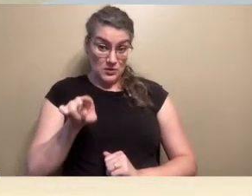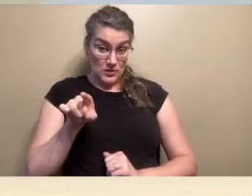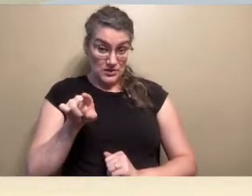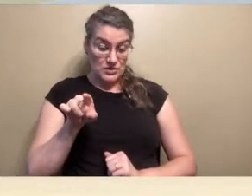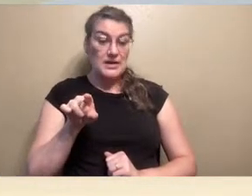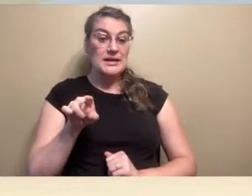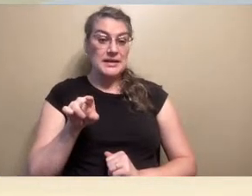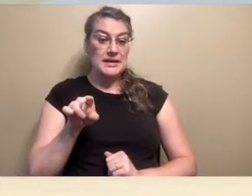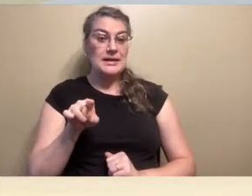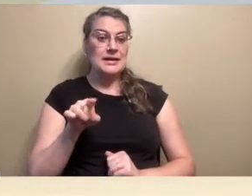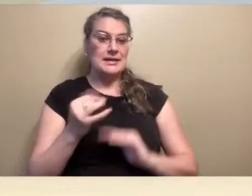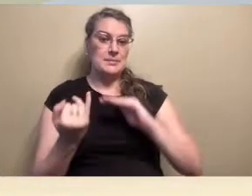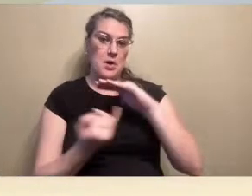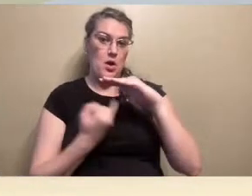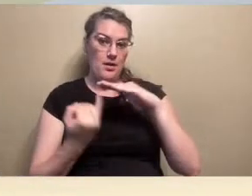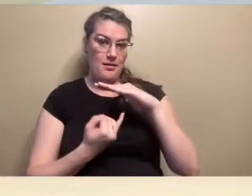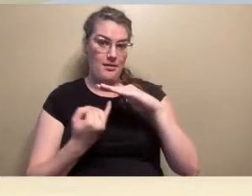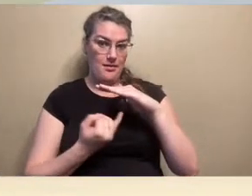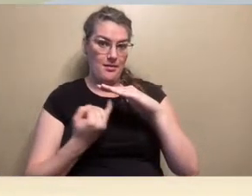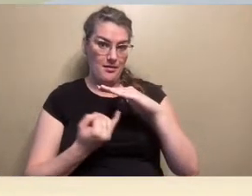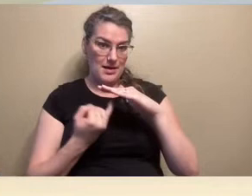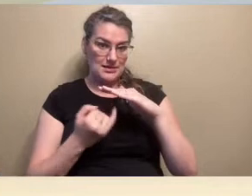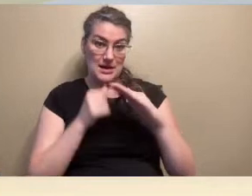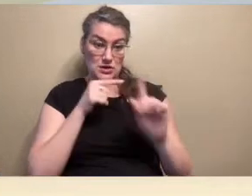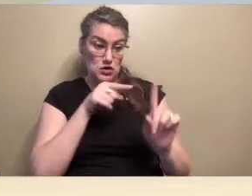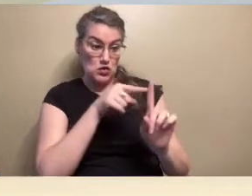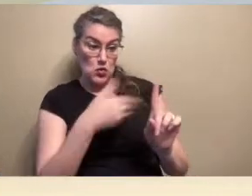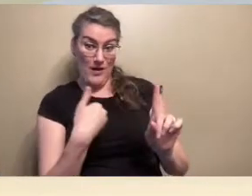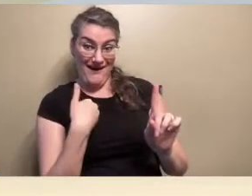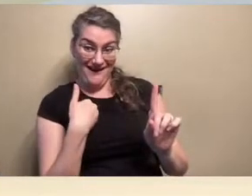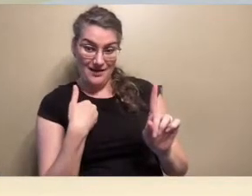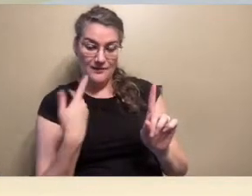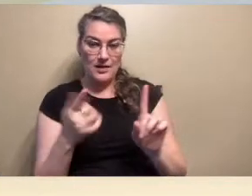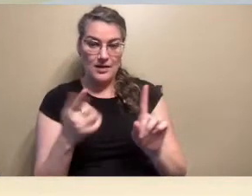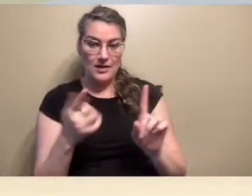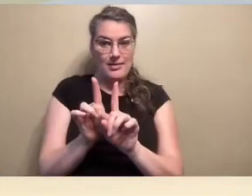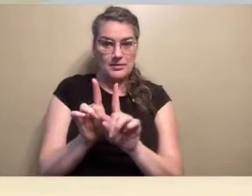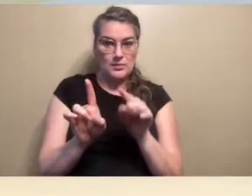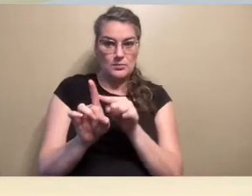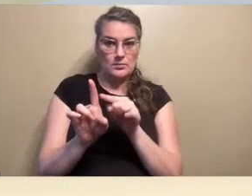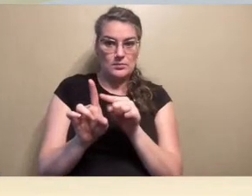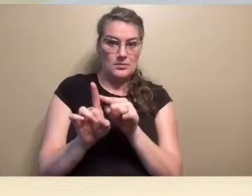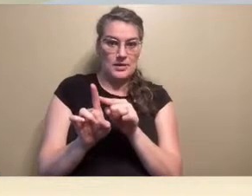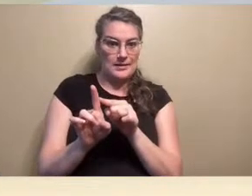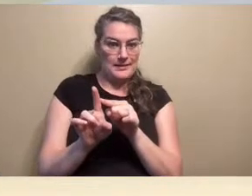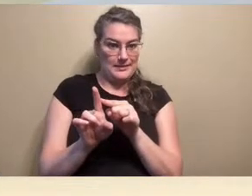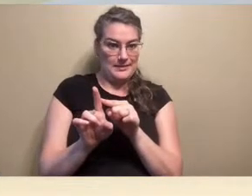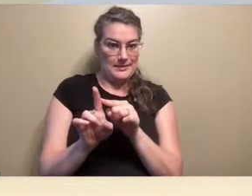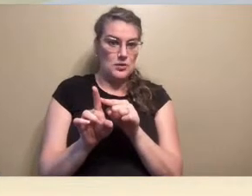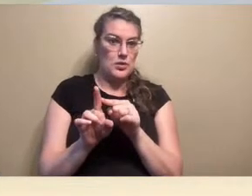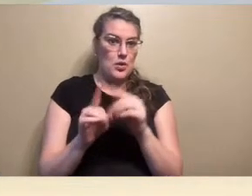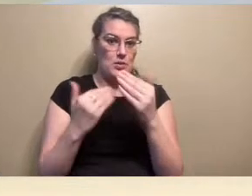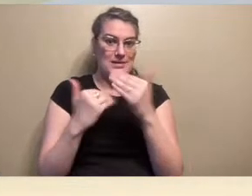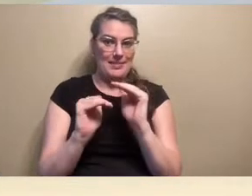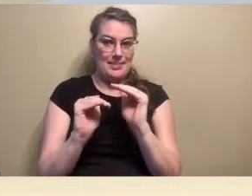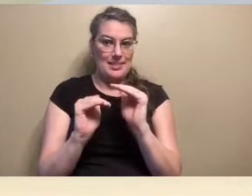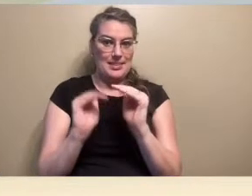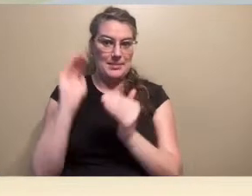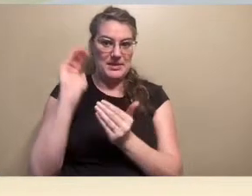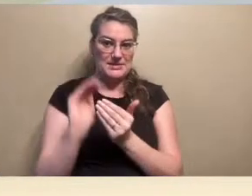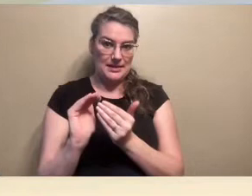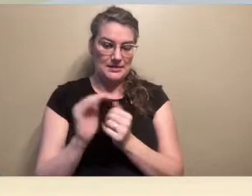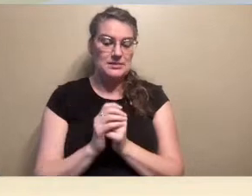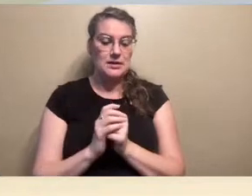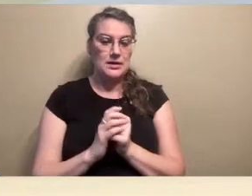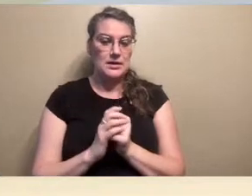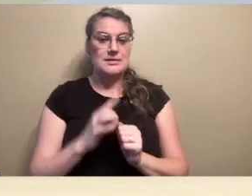easing around isolation requirements for positive cases as well as close contacts. You spoke a lot today about, the potential